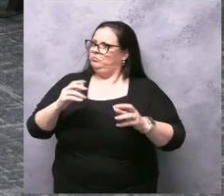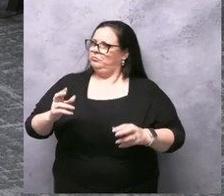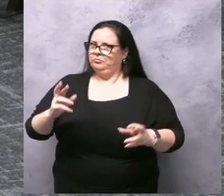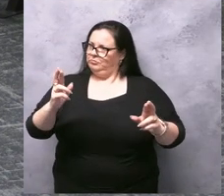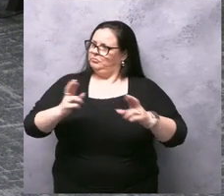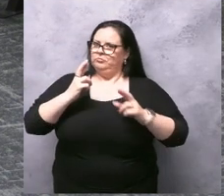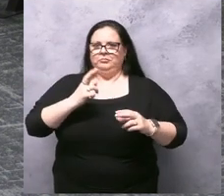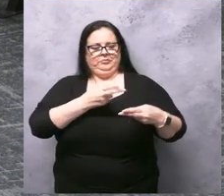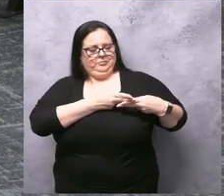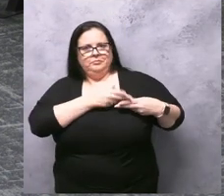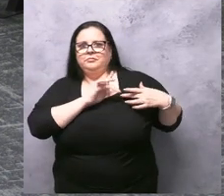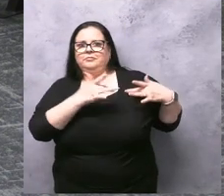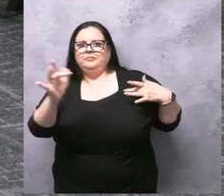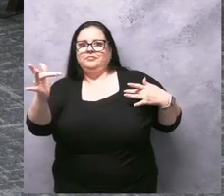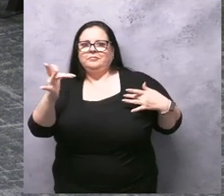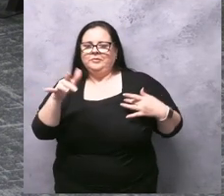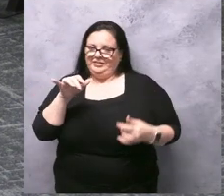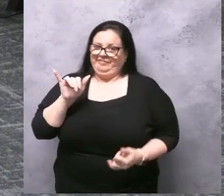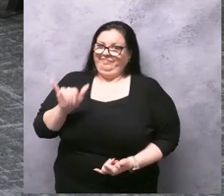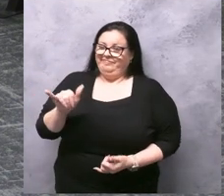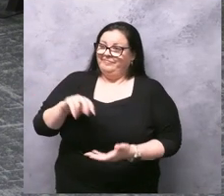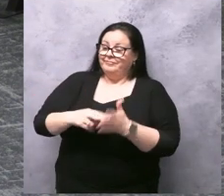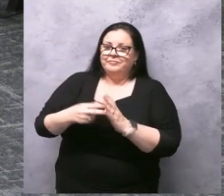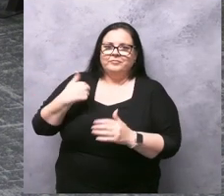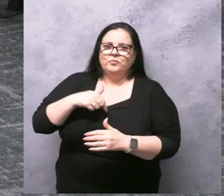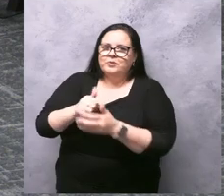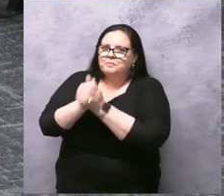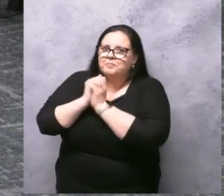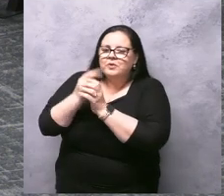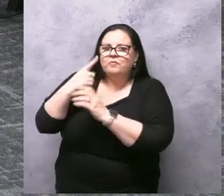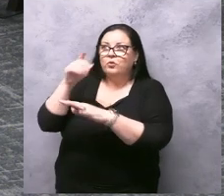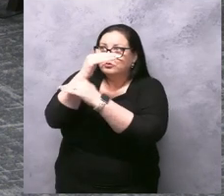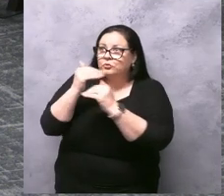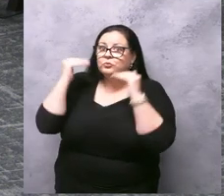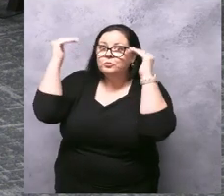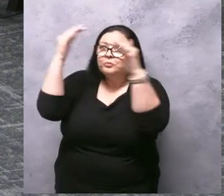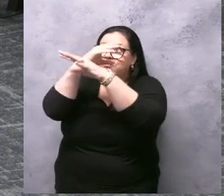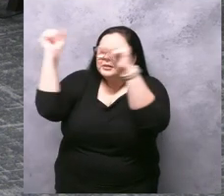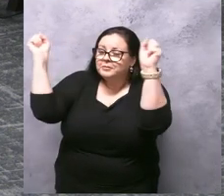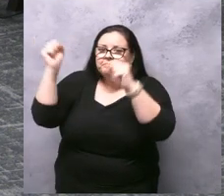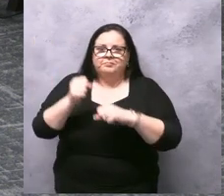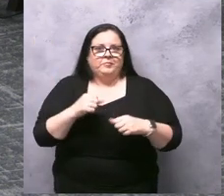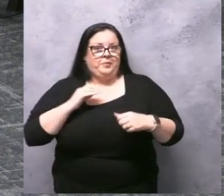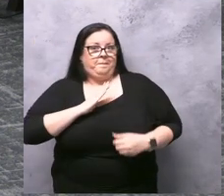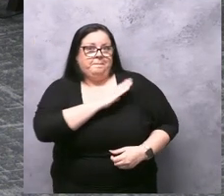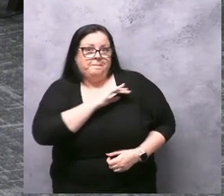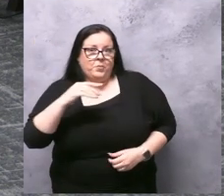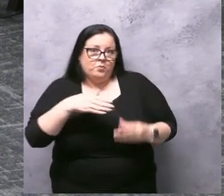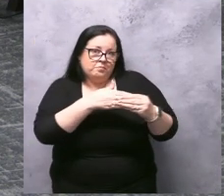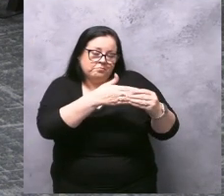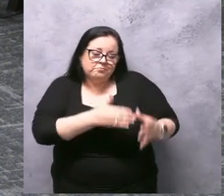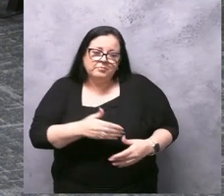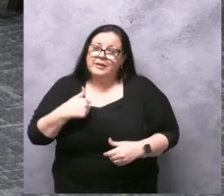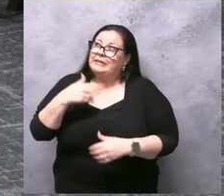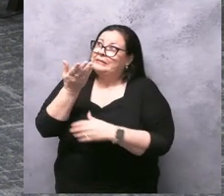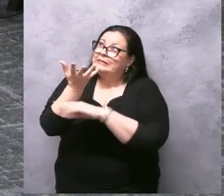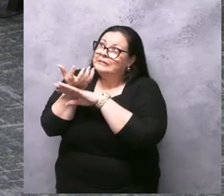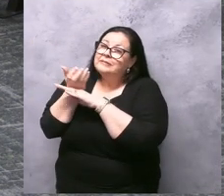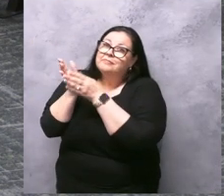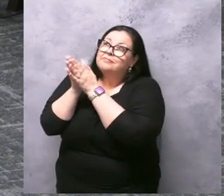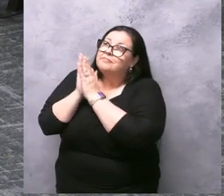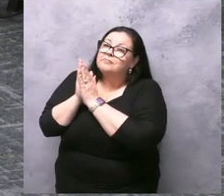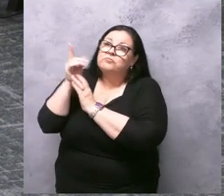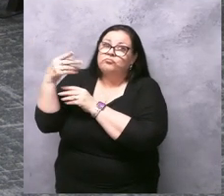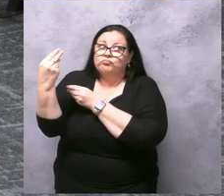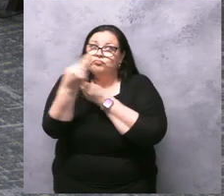Therefore, I pray for our superintendent. I pray for our school board officials. I am asking you that you would